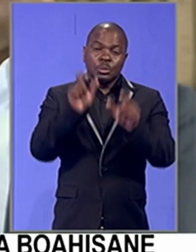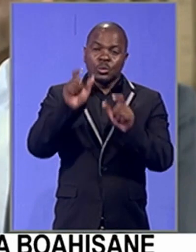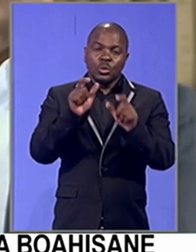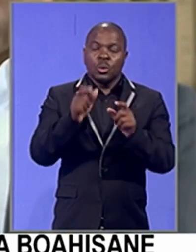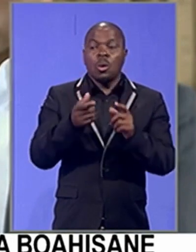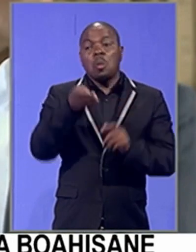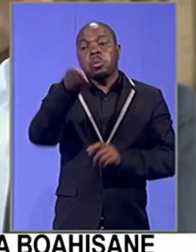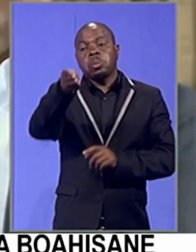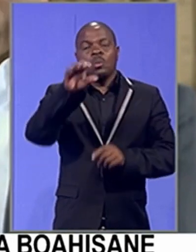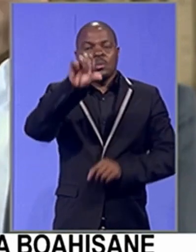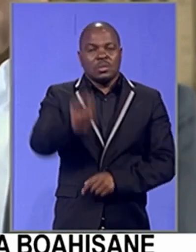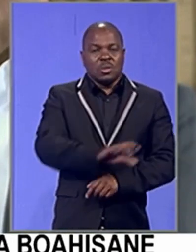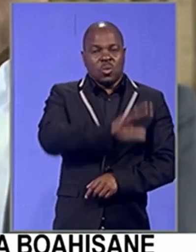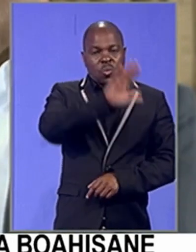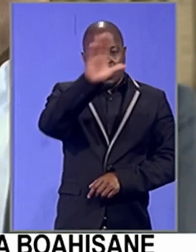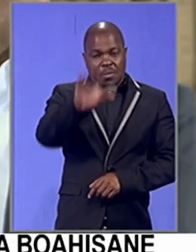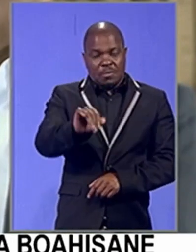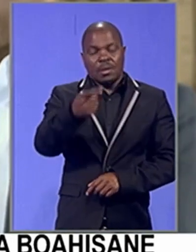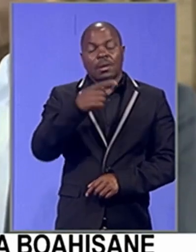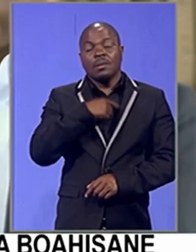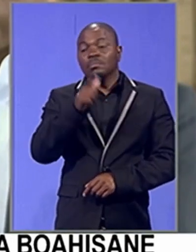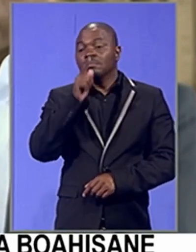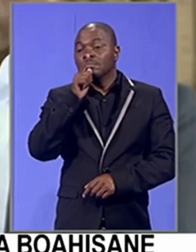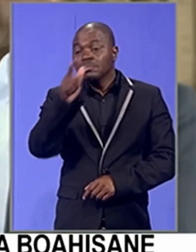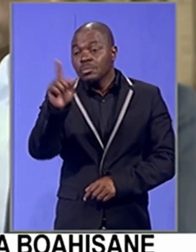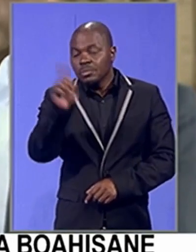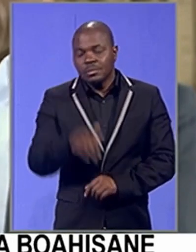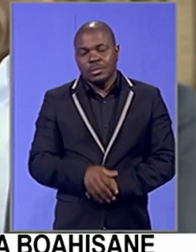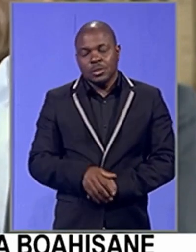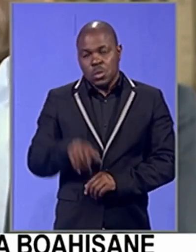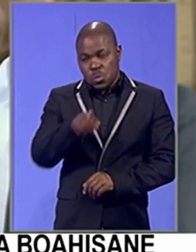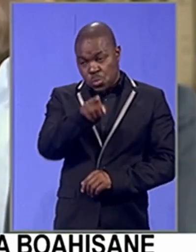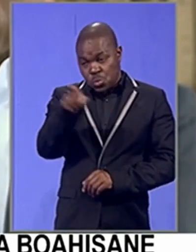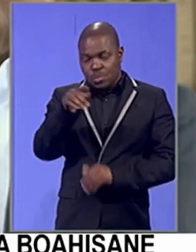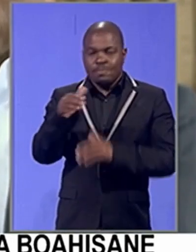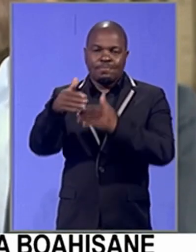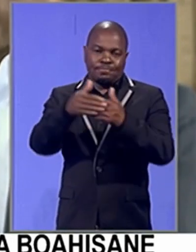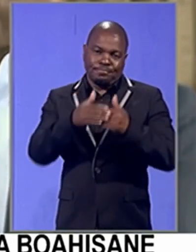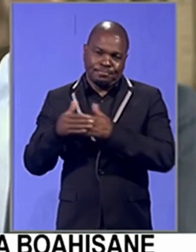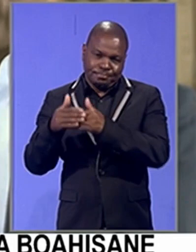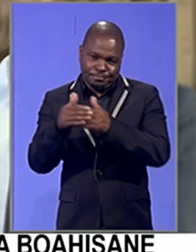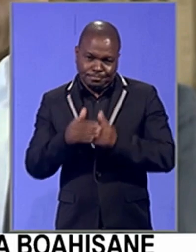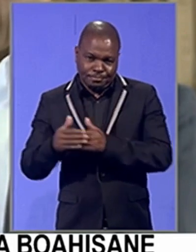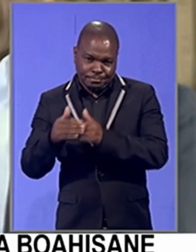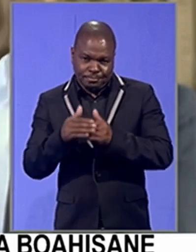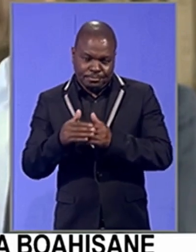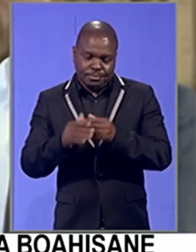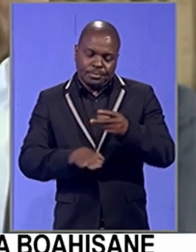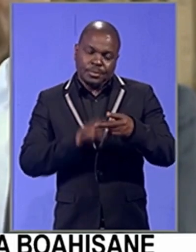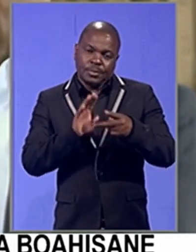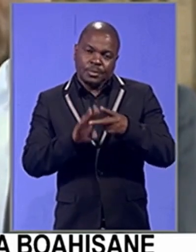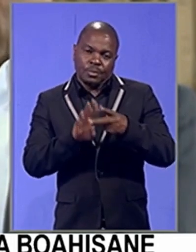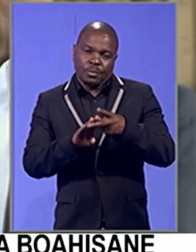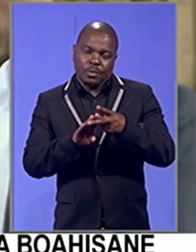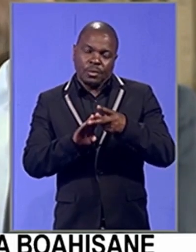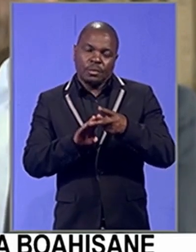phelang South Africa ko hore ba hlokomele ba phedisane